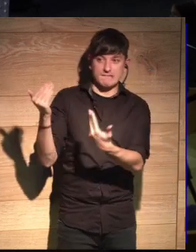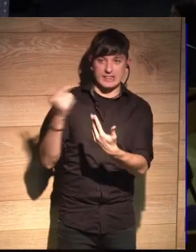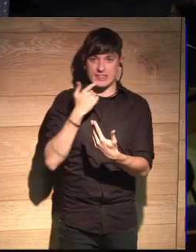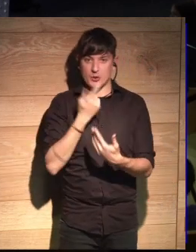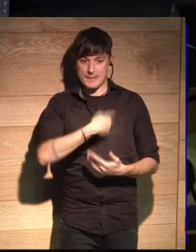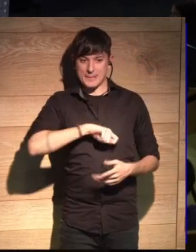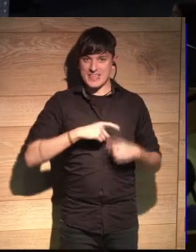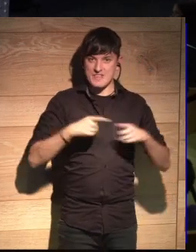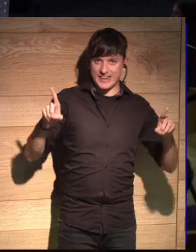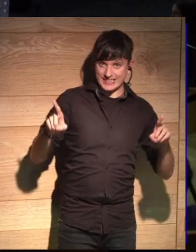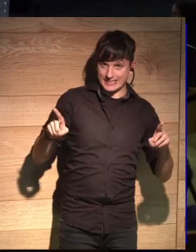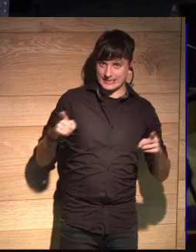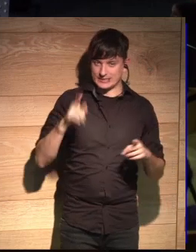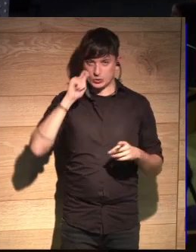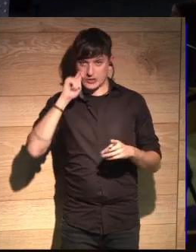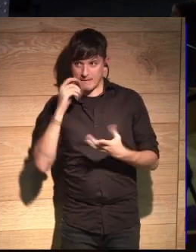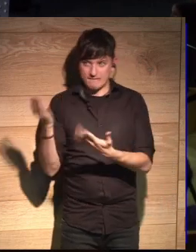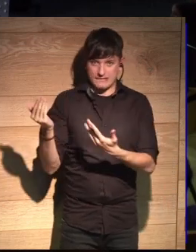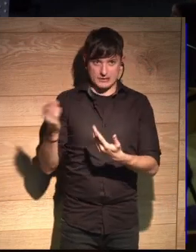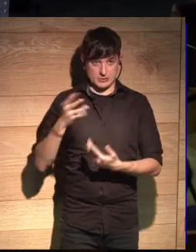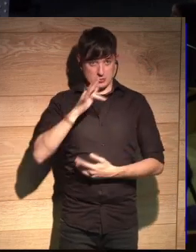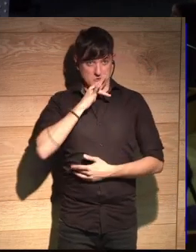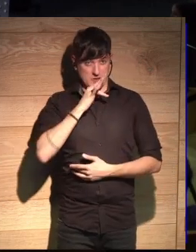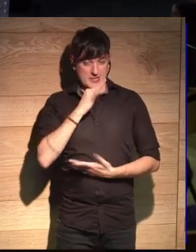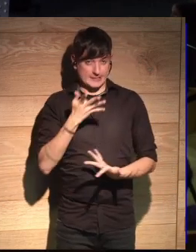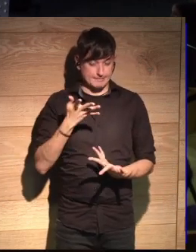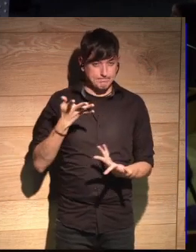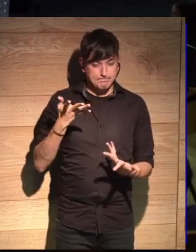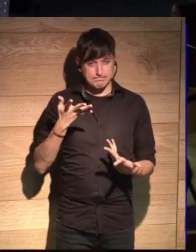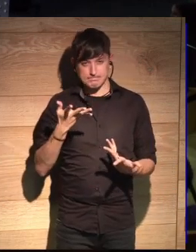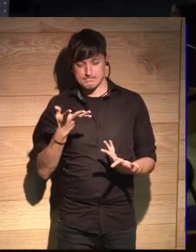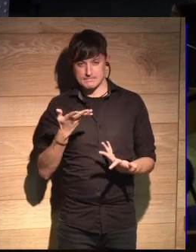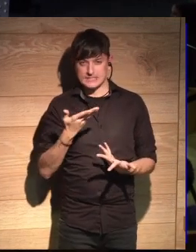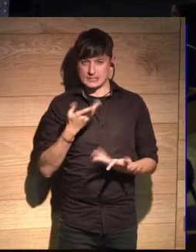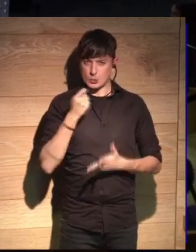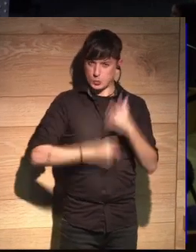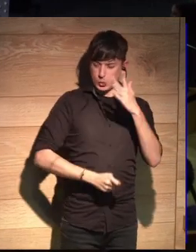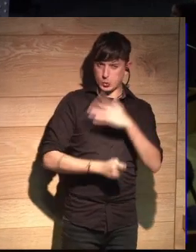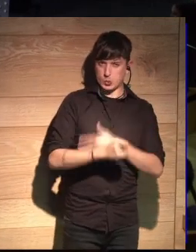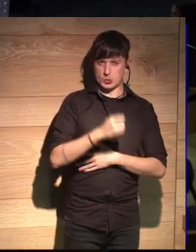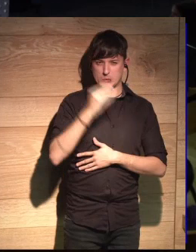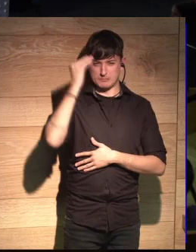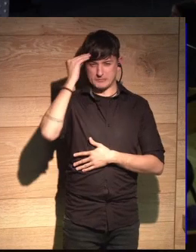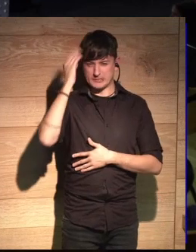tourism that said, Spain is different. It is still weighing in our